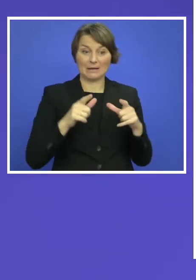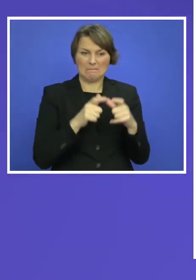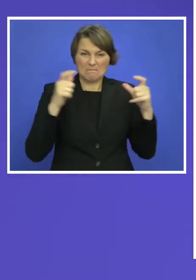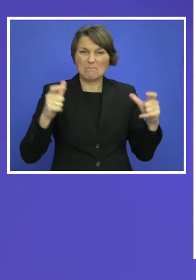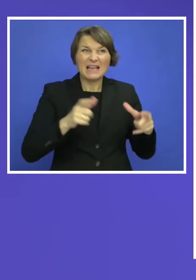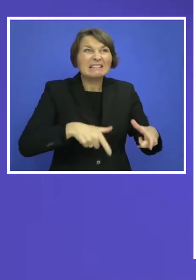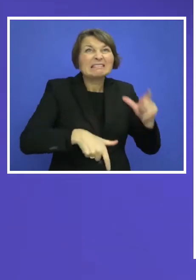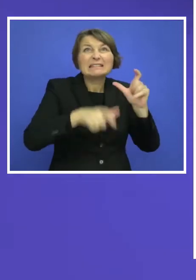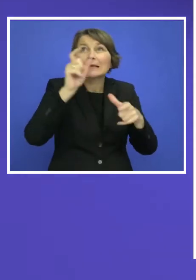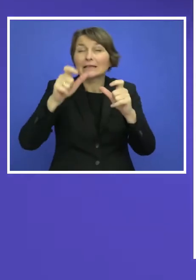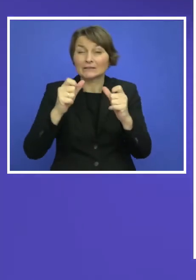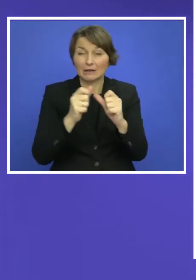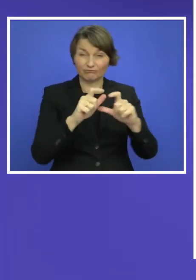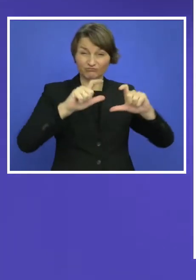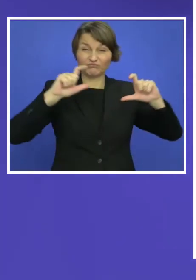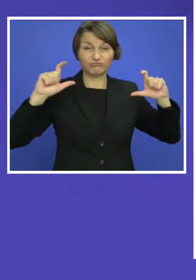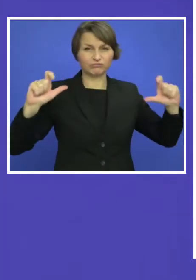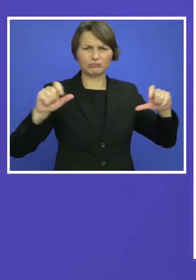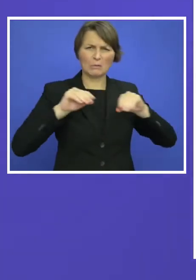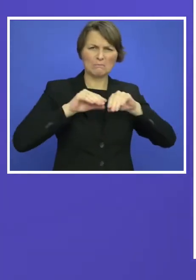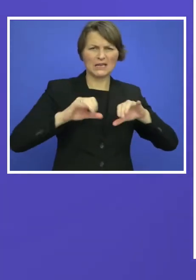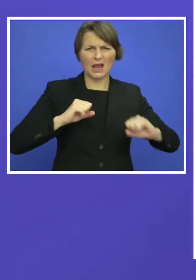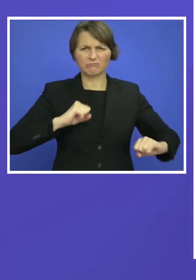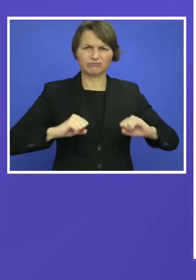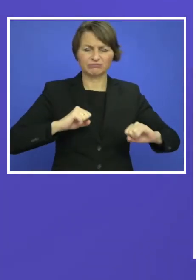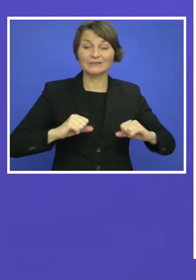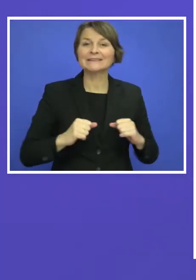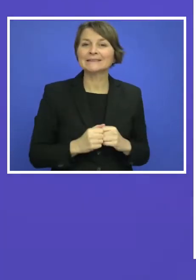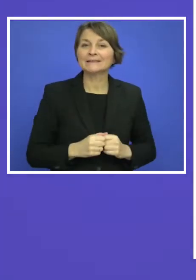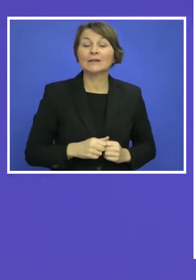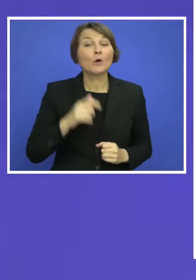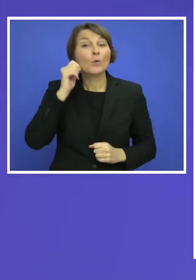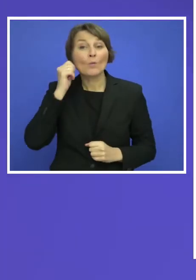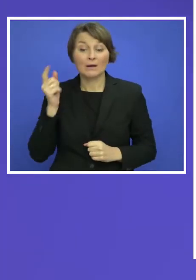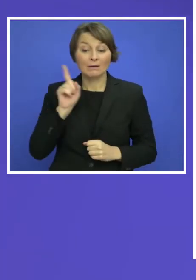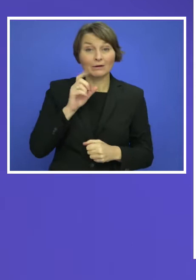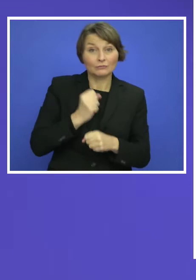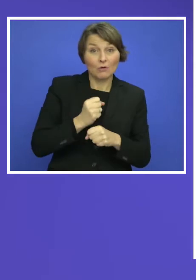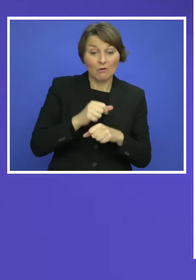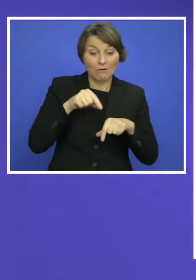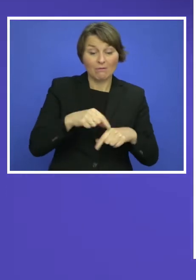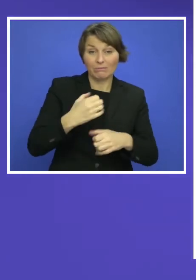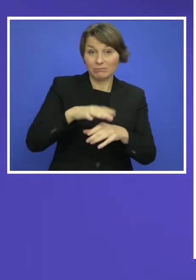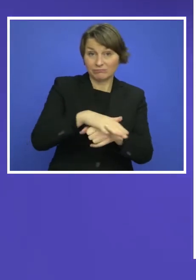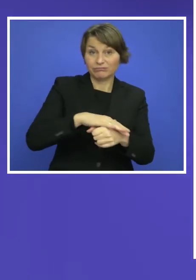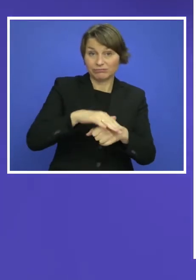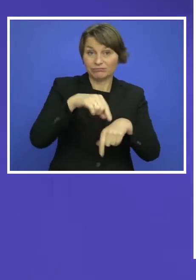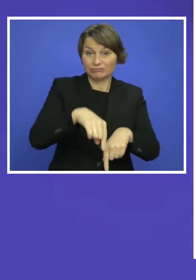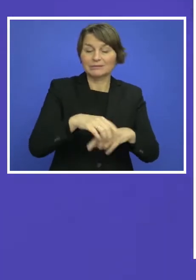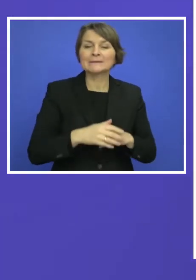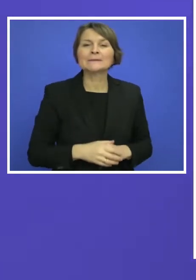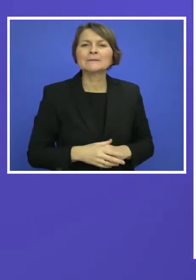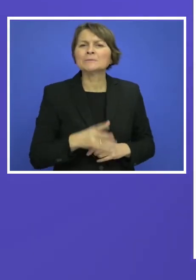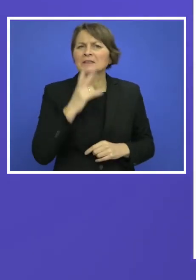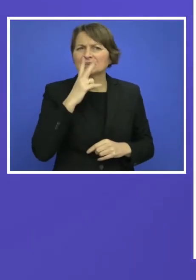if women have a job in the media sector, the social customs and